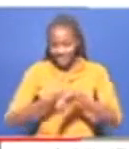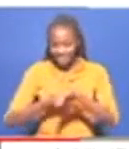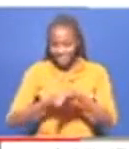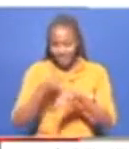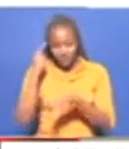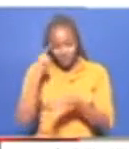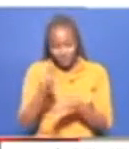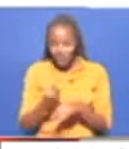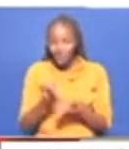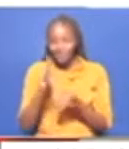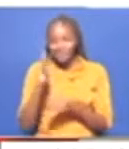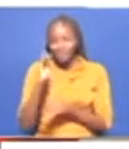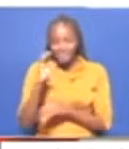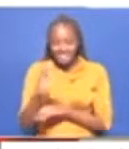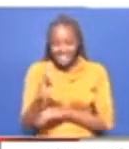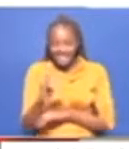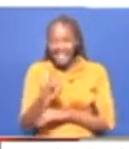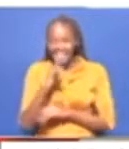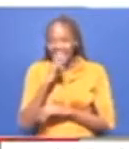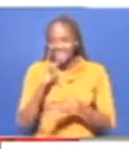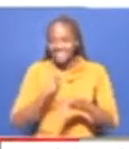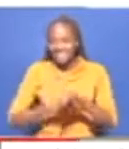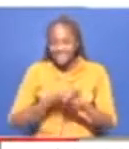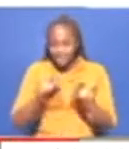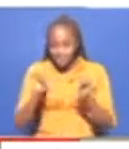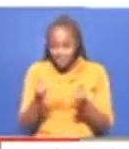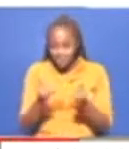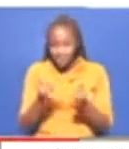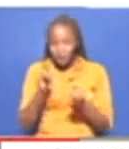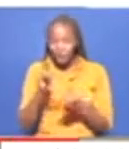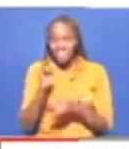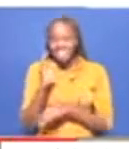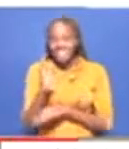Lunchtime News on this 23rd day of May.